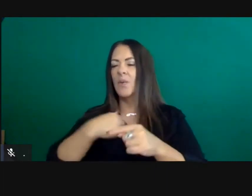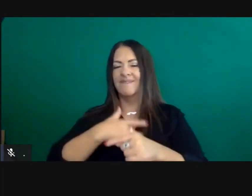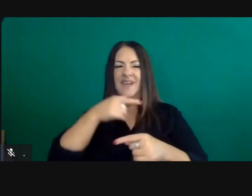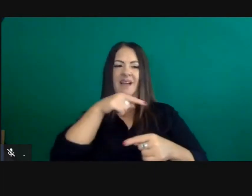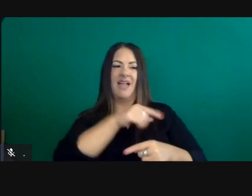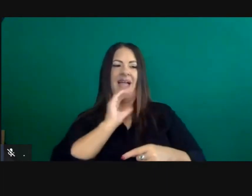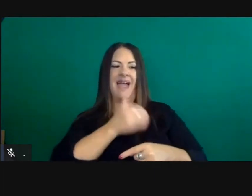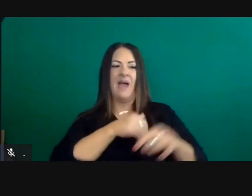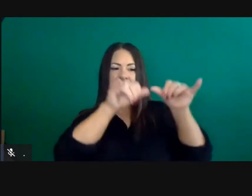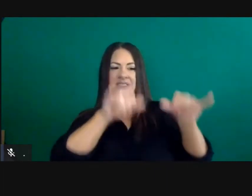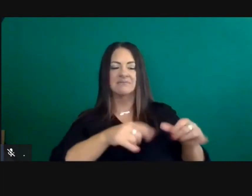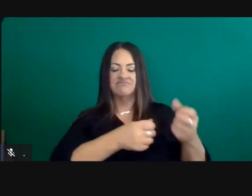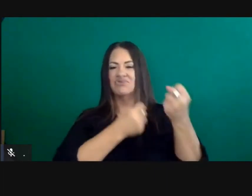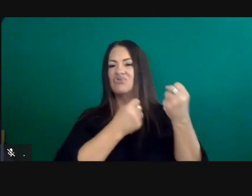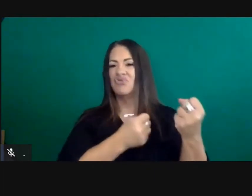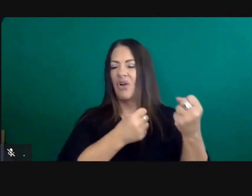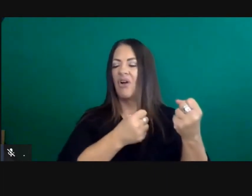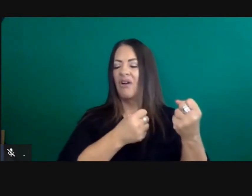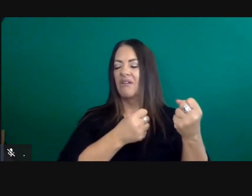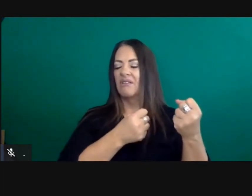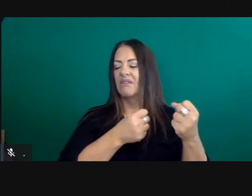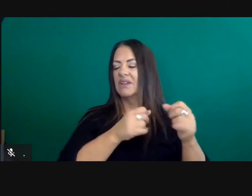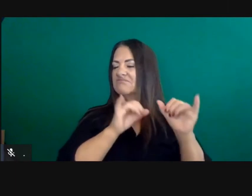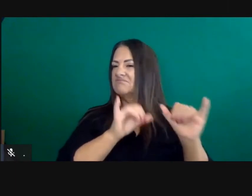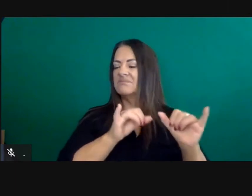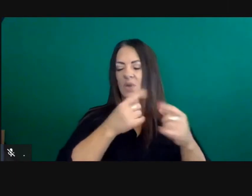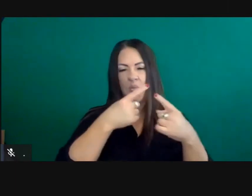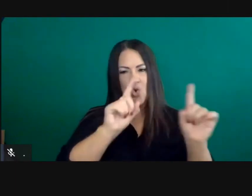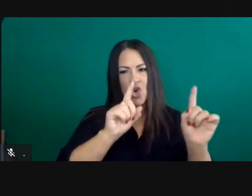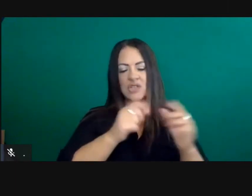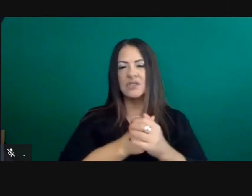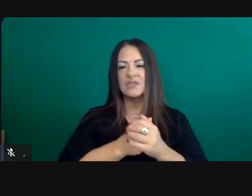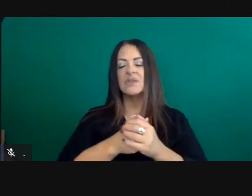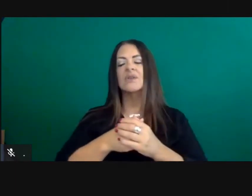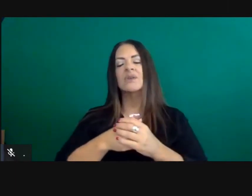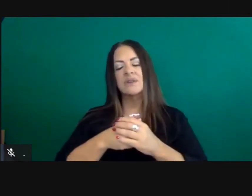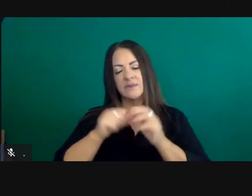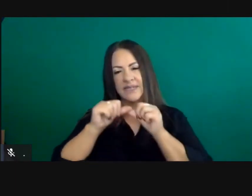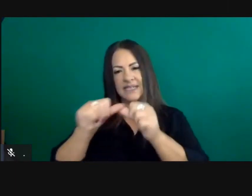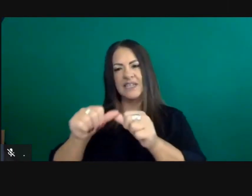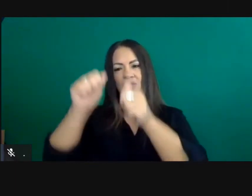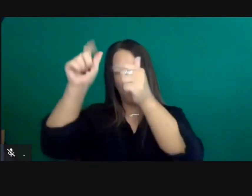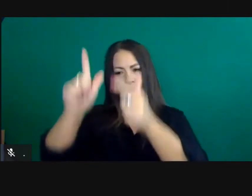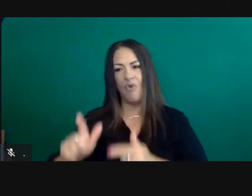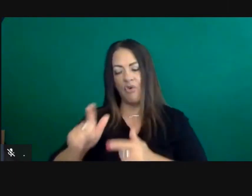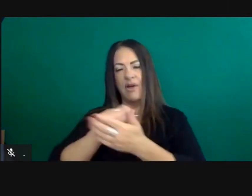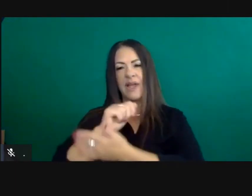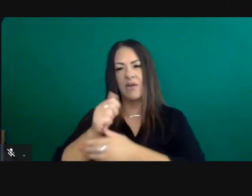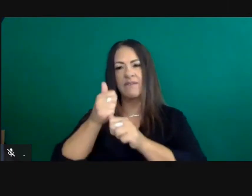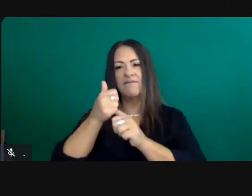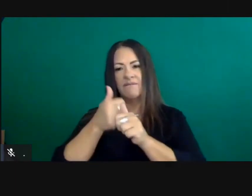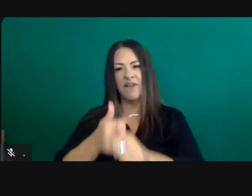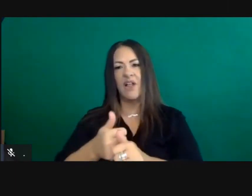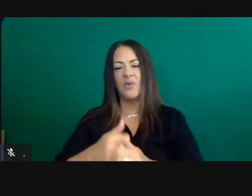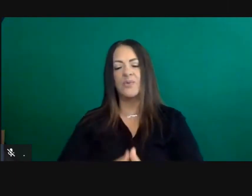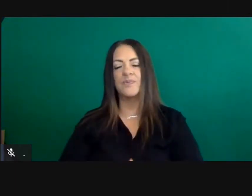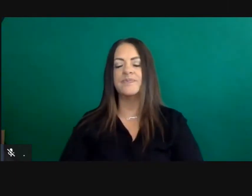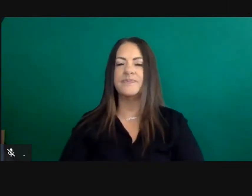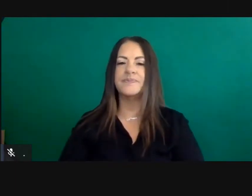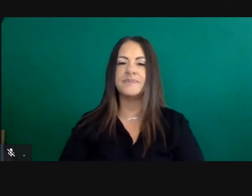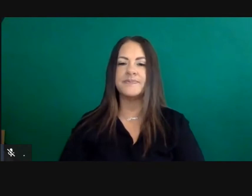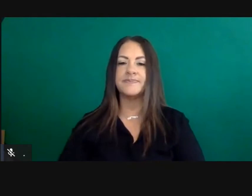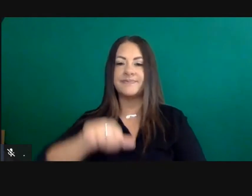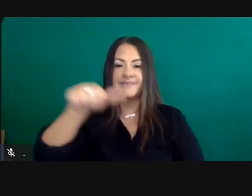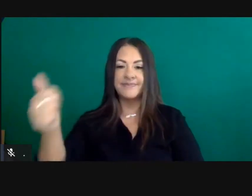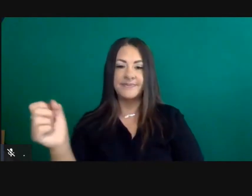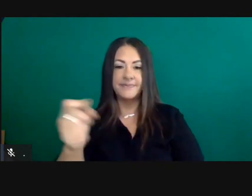think that it's going to continue to work county by county across the state. Claudia Pesueta, KNX News